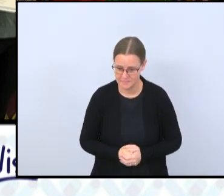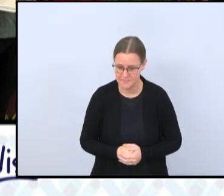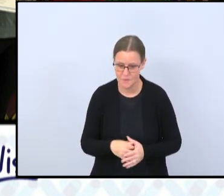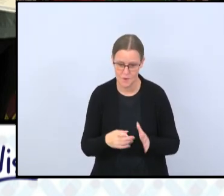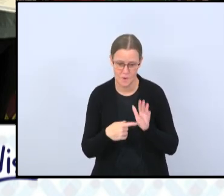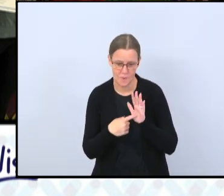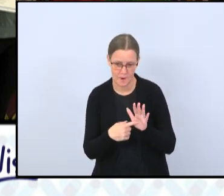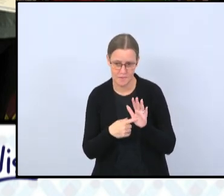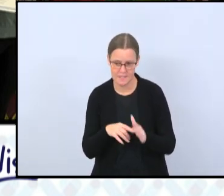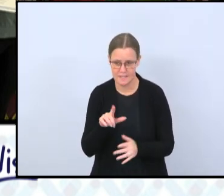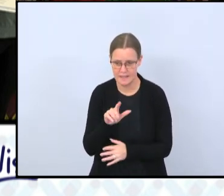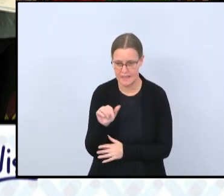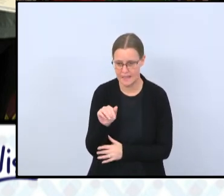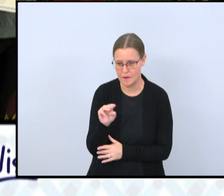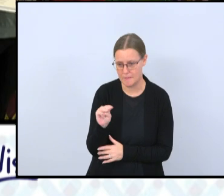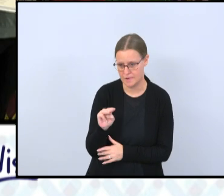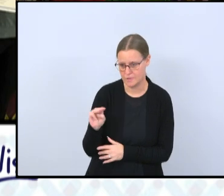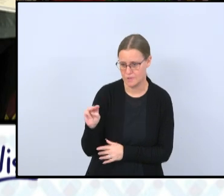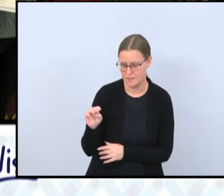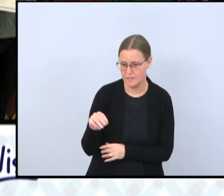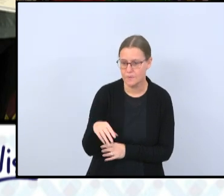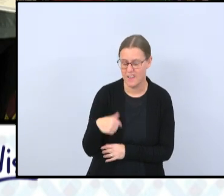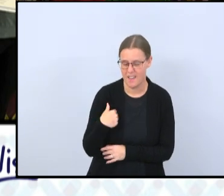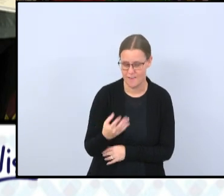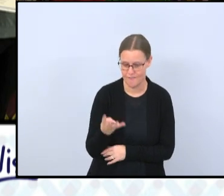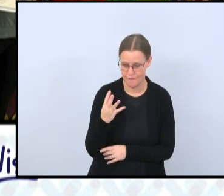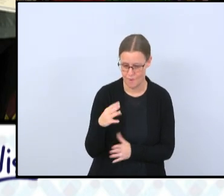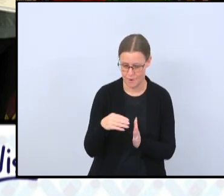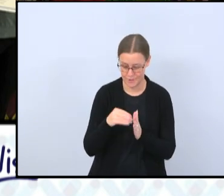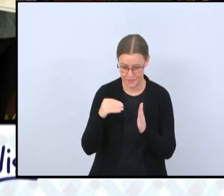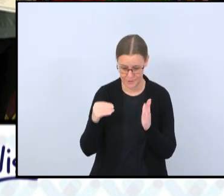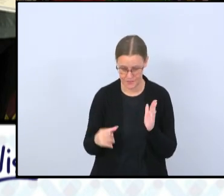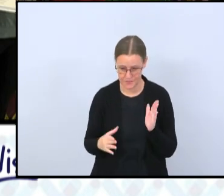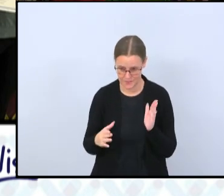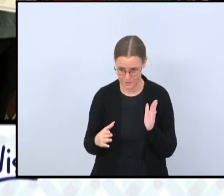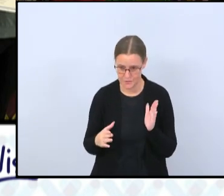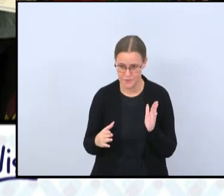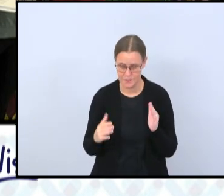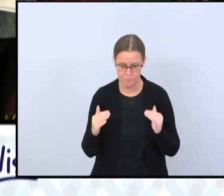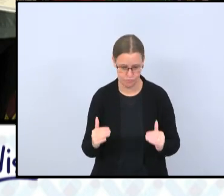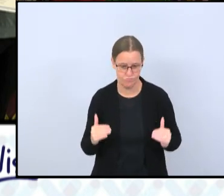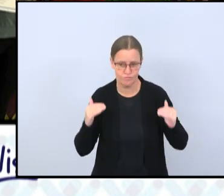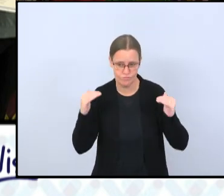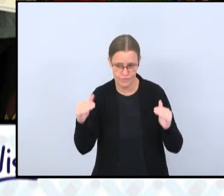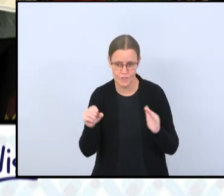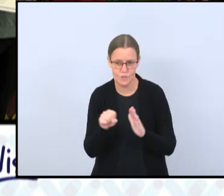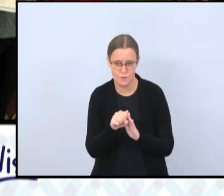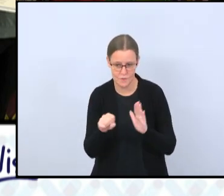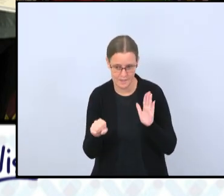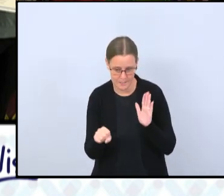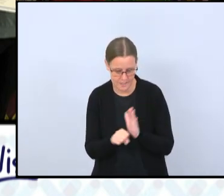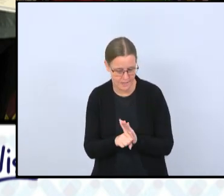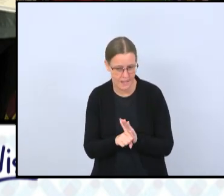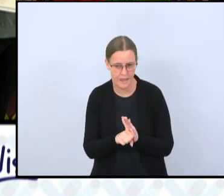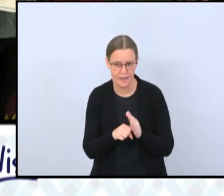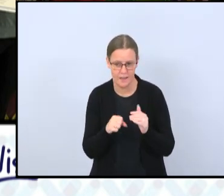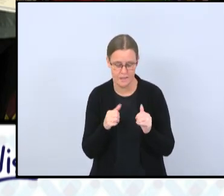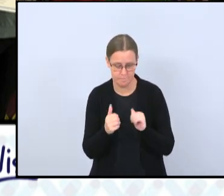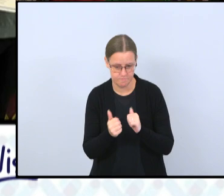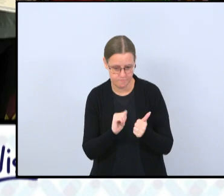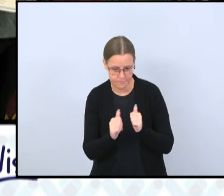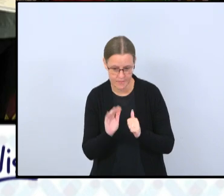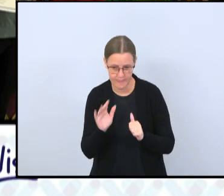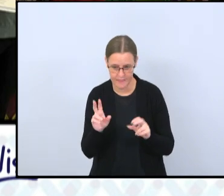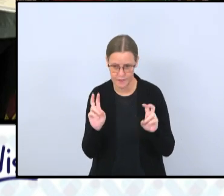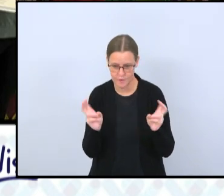Representing Lake Air Montessori students, we had 4 students advance to the state competition with a powerful performance